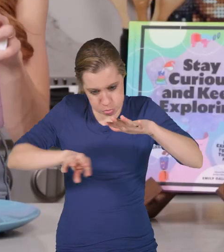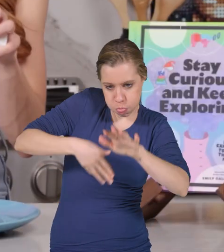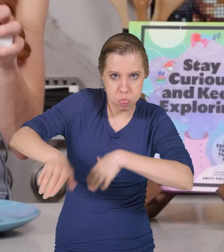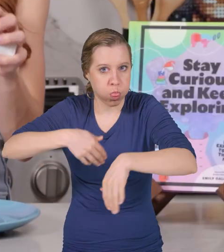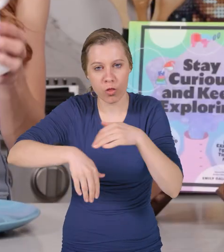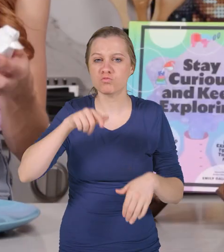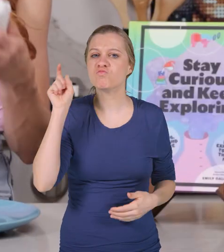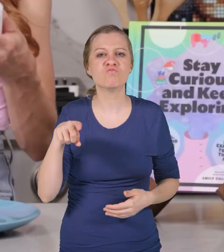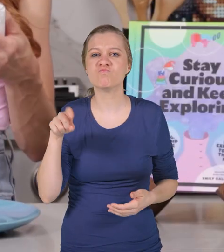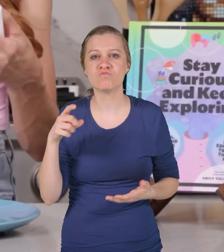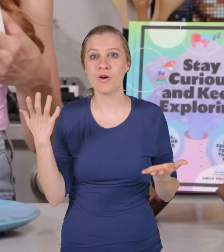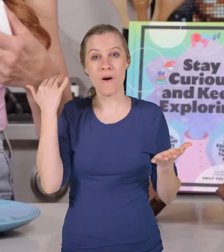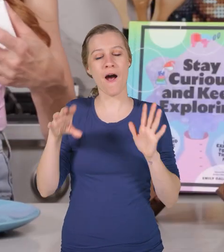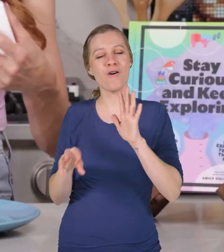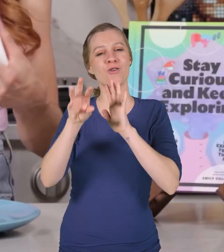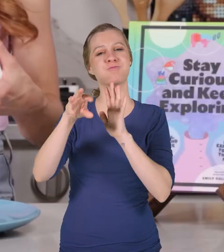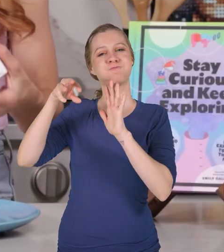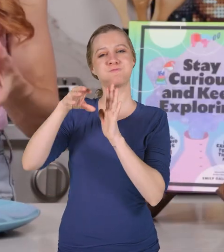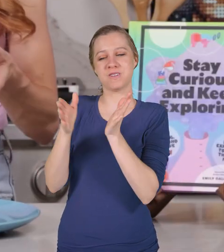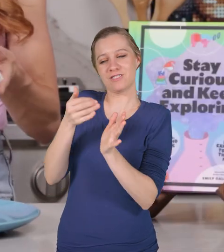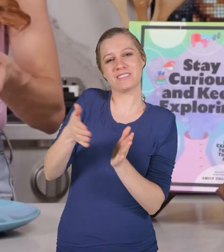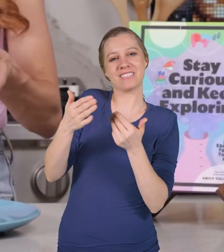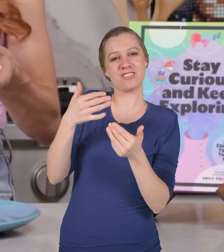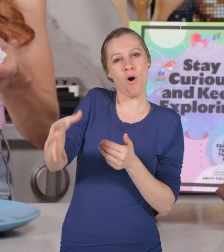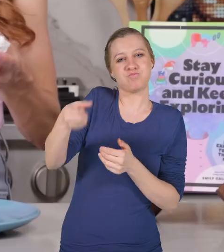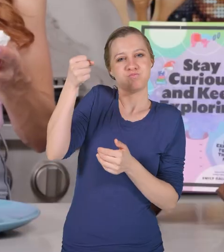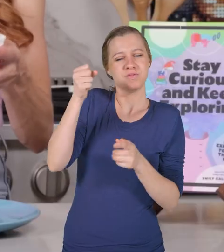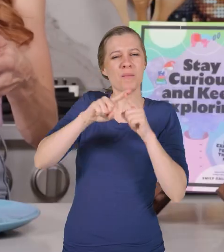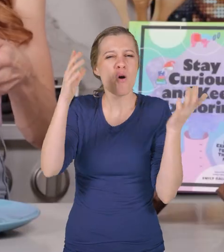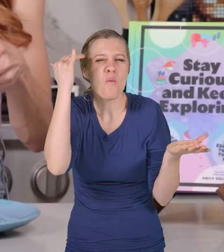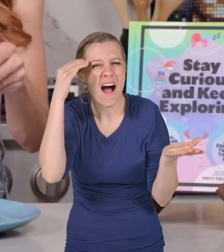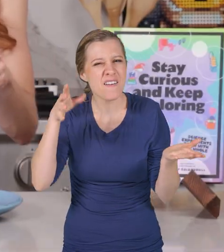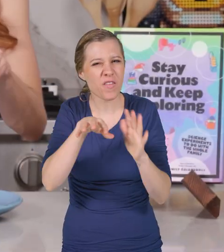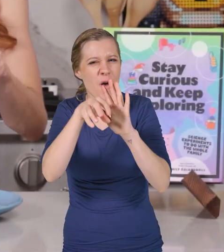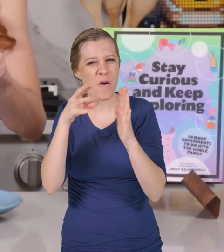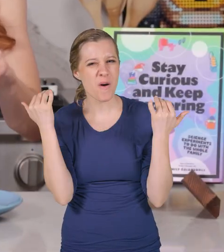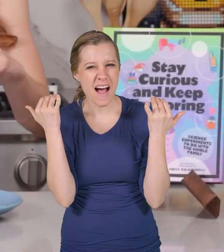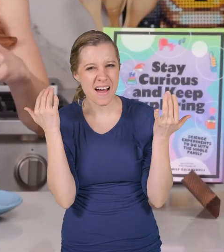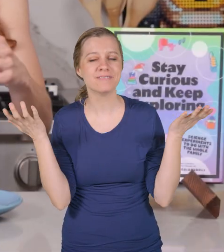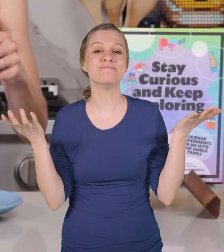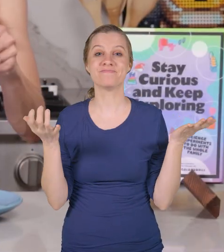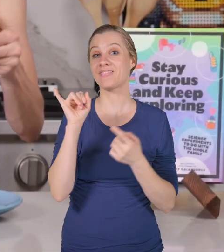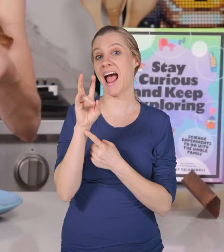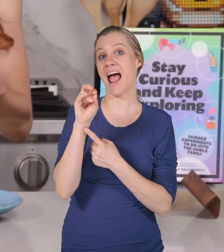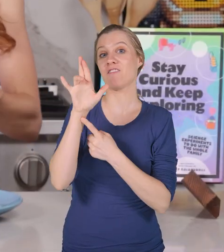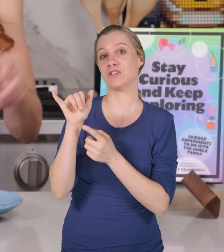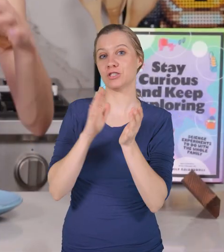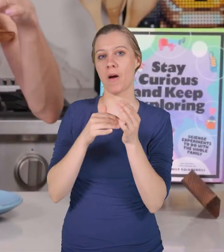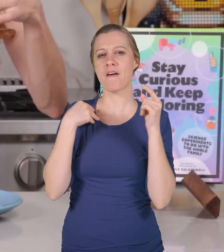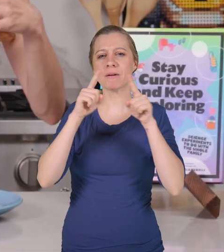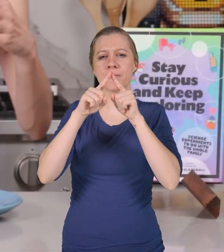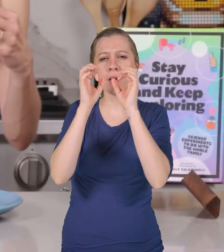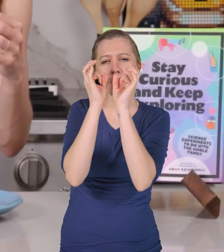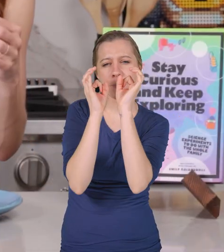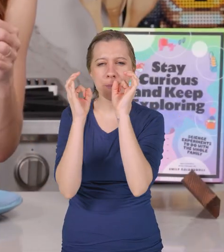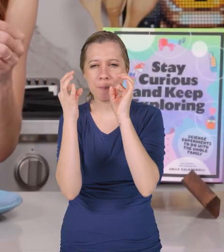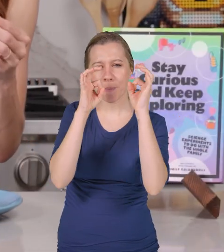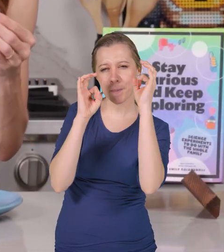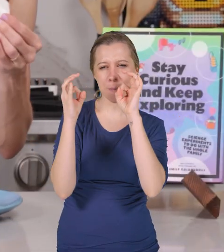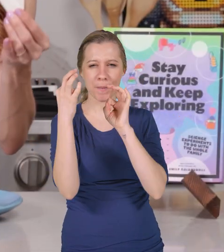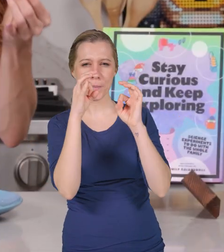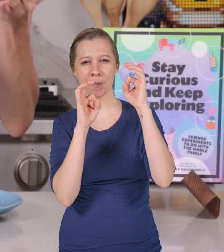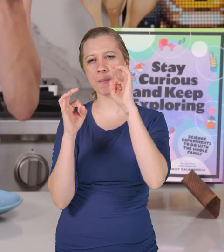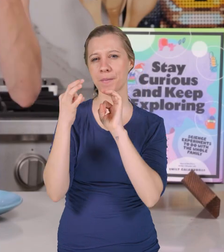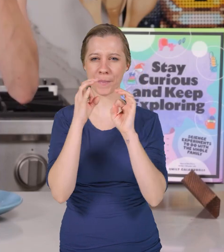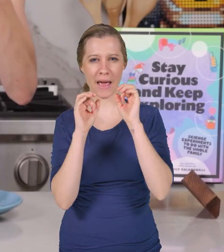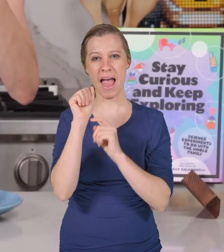bath, you don't have to fish around on the bottom to find it, because it floated. But why does it float? Well, ivory soap